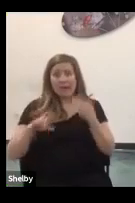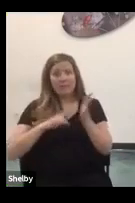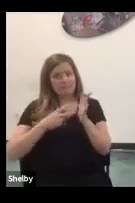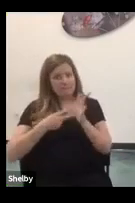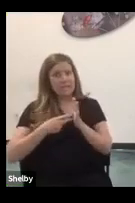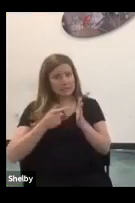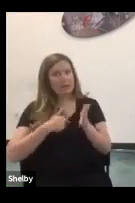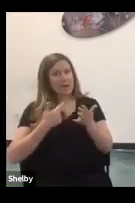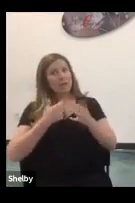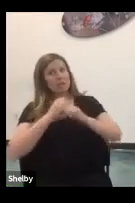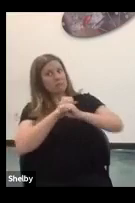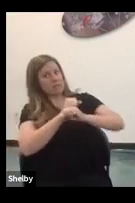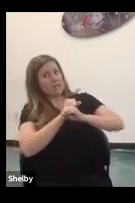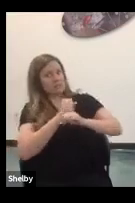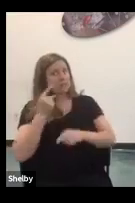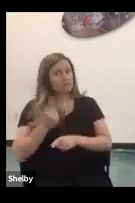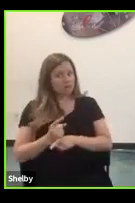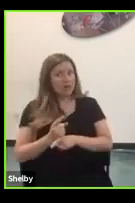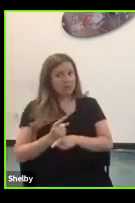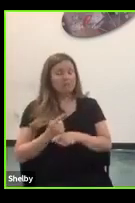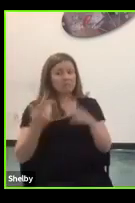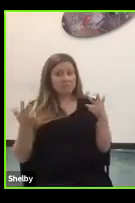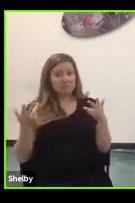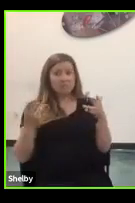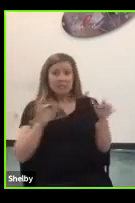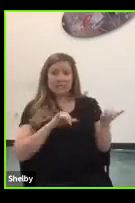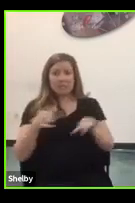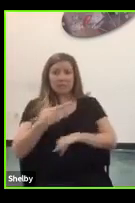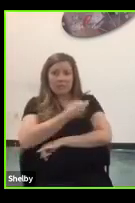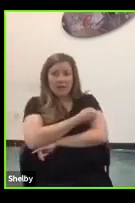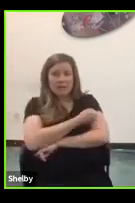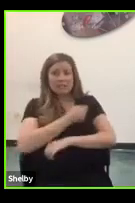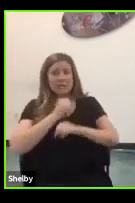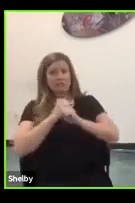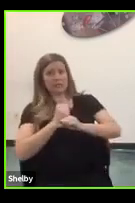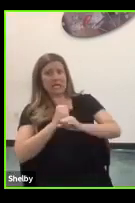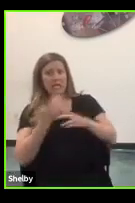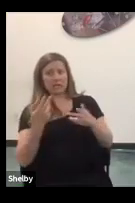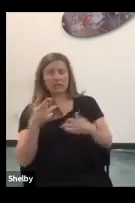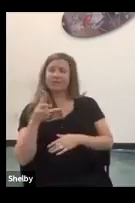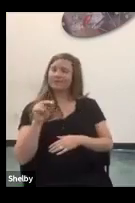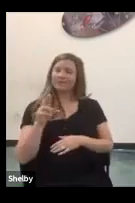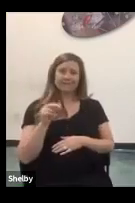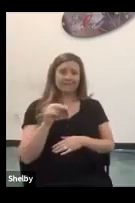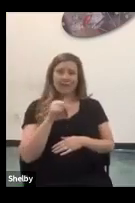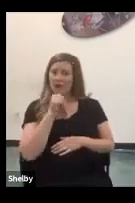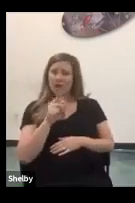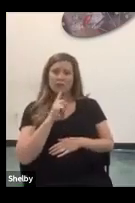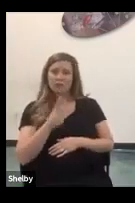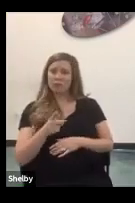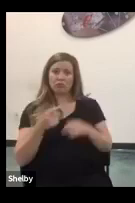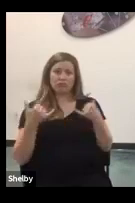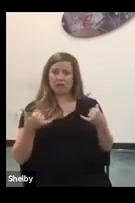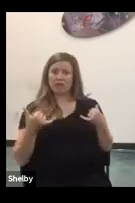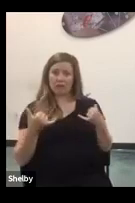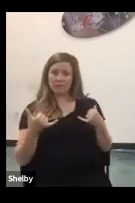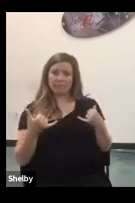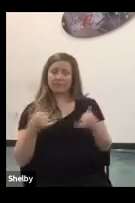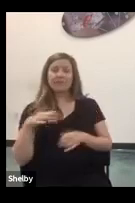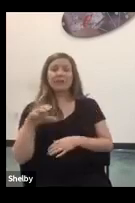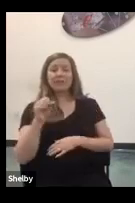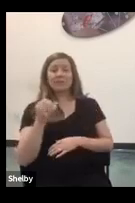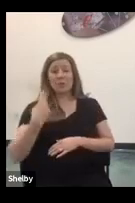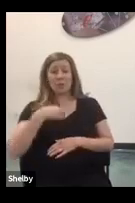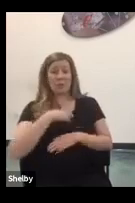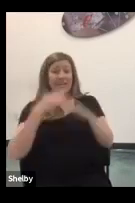am protected the way a vaccine would protect me. And that is not shown to be true at this point in time. So we hope